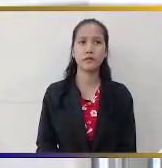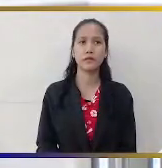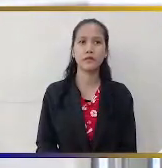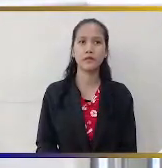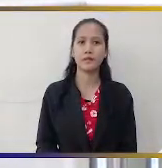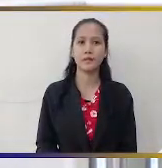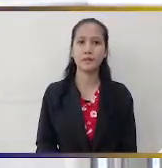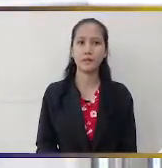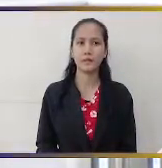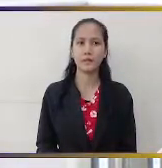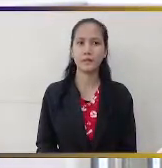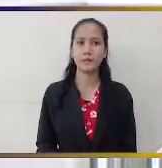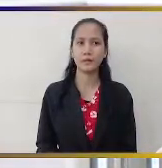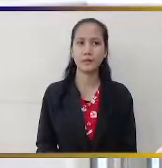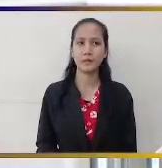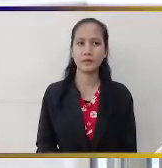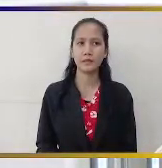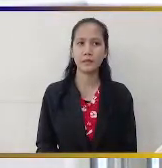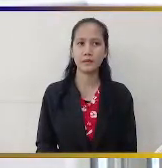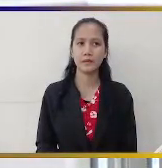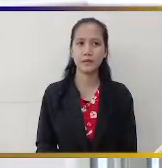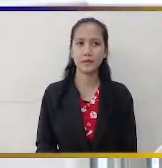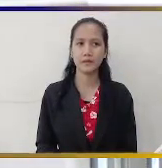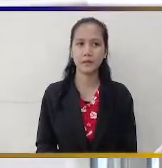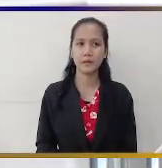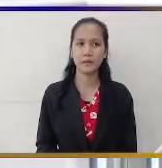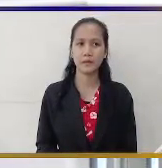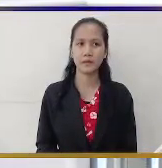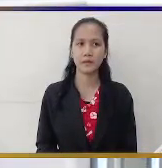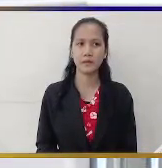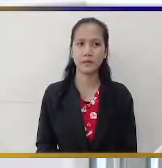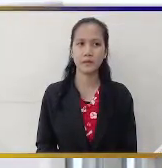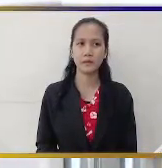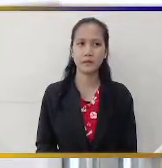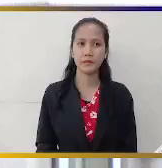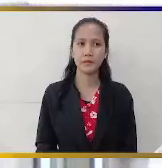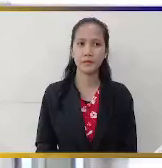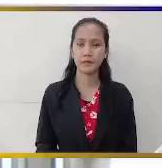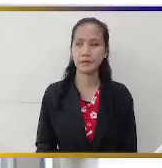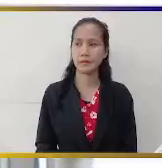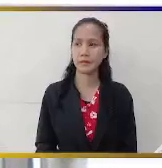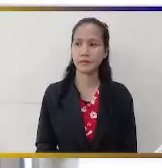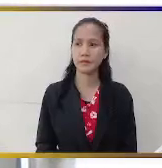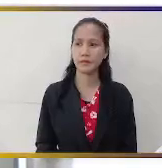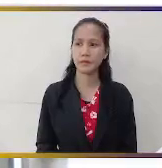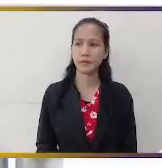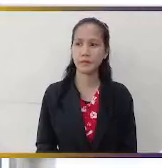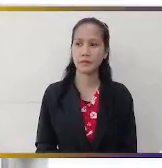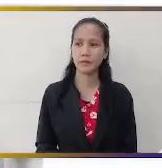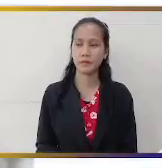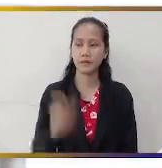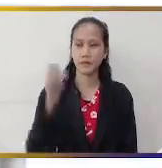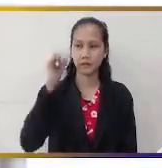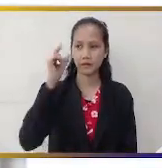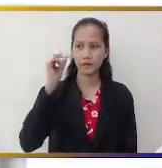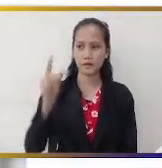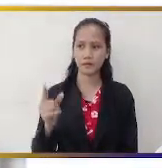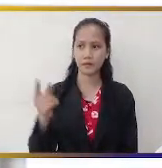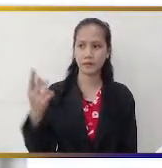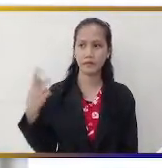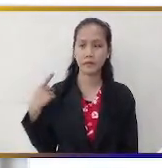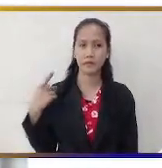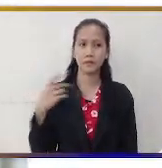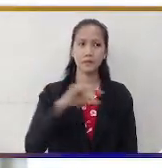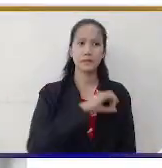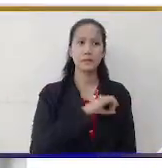Amen. God's not a debtor to you. God owns the cattle on 1,000 hills. He owns the 1,000 hills. He owns the air and all